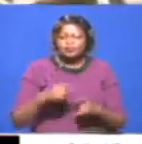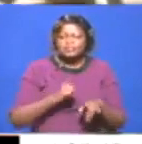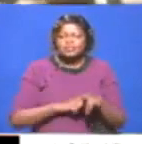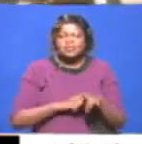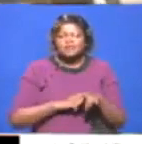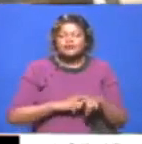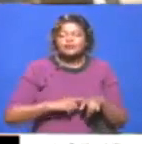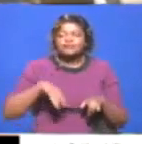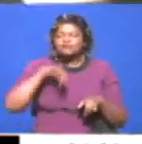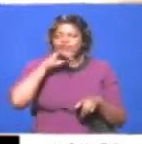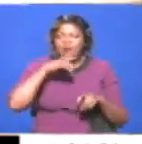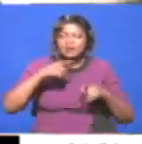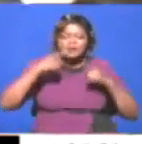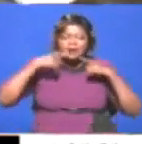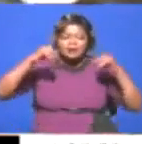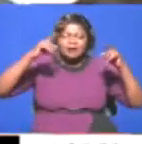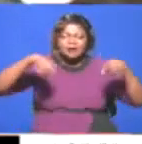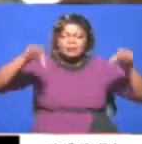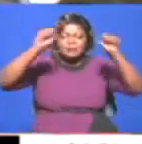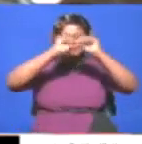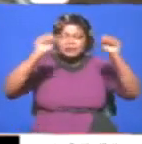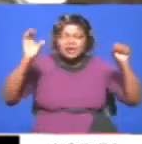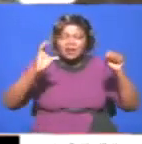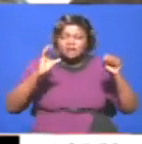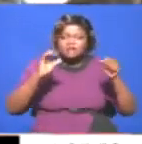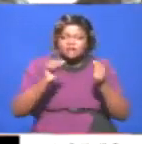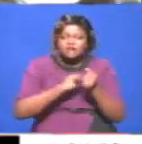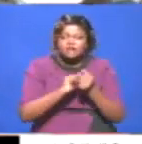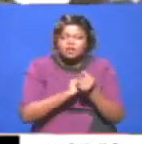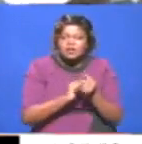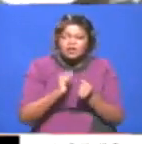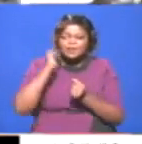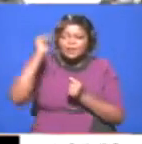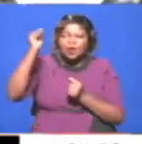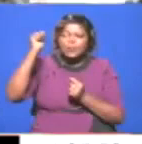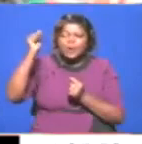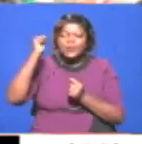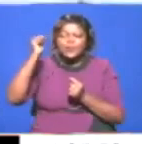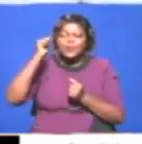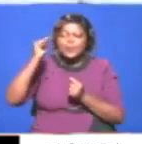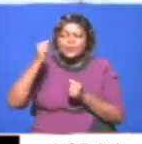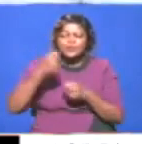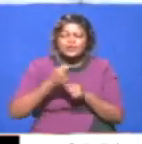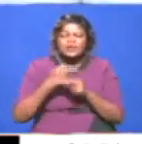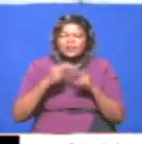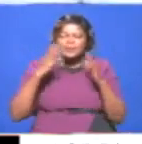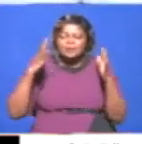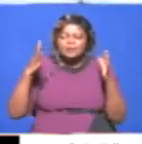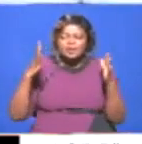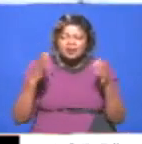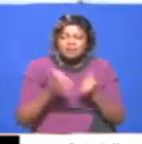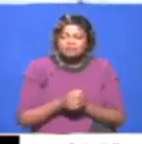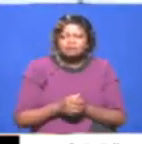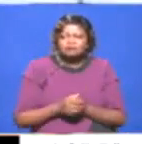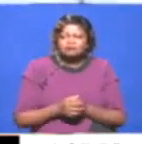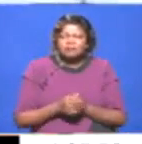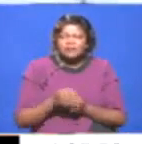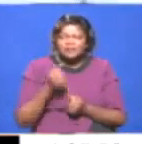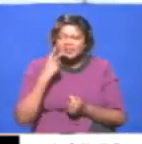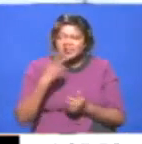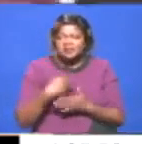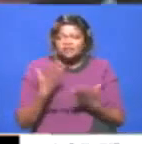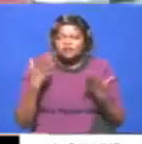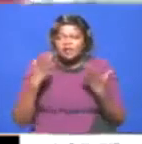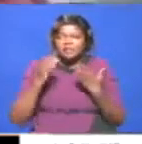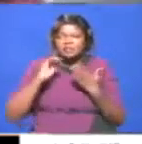his presidency candidature on Friday, heightened political activities to popularize his ambition has been witnessed across the